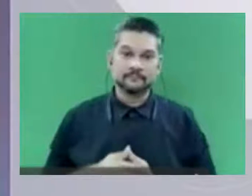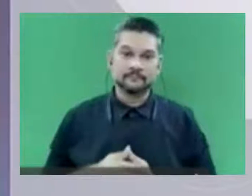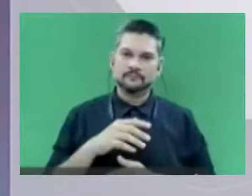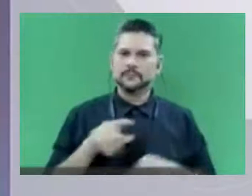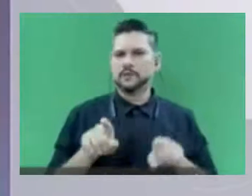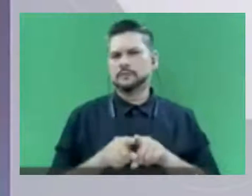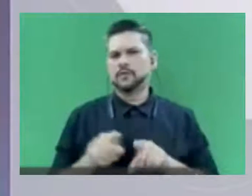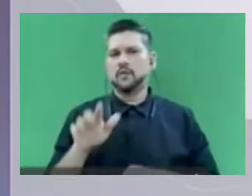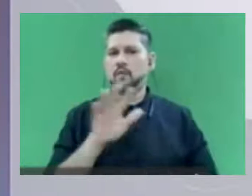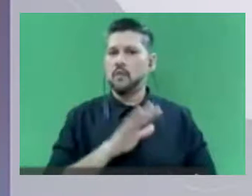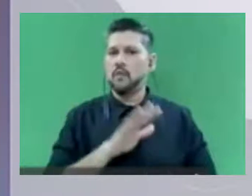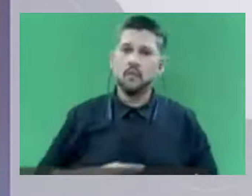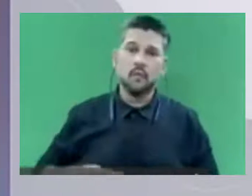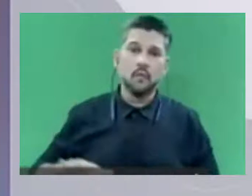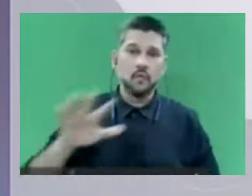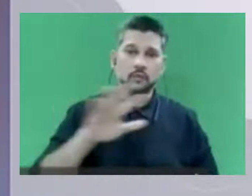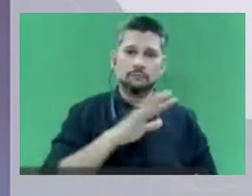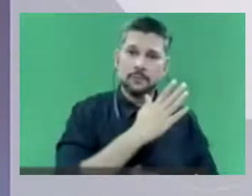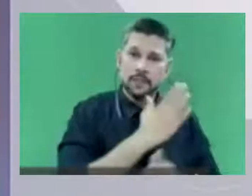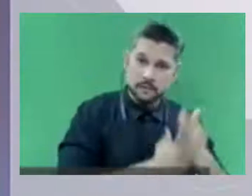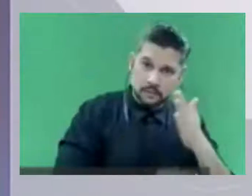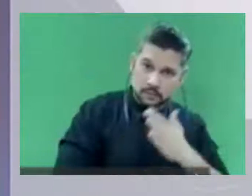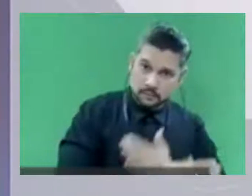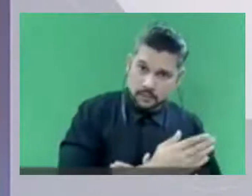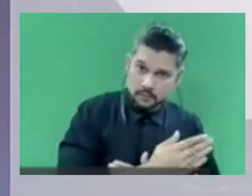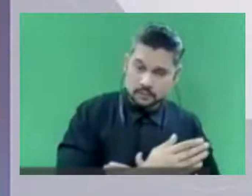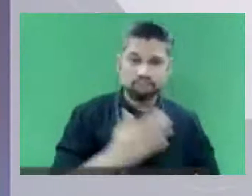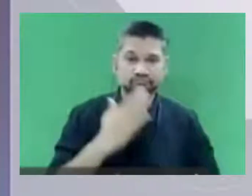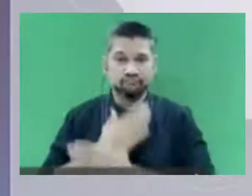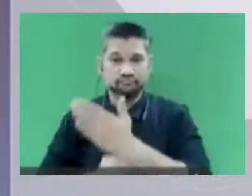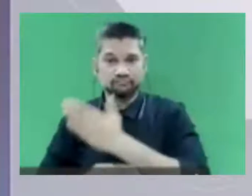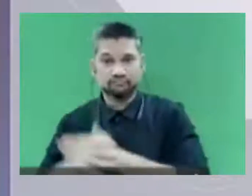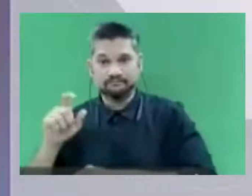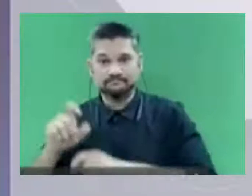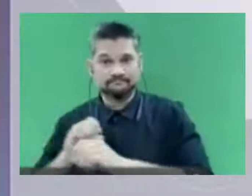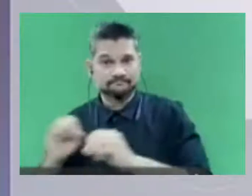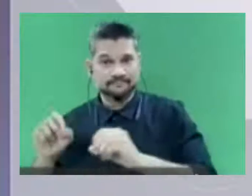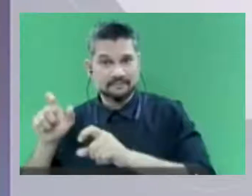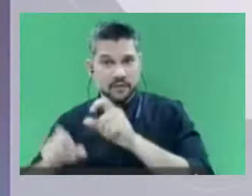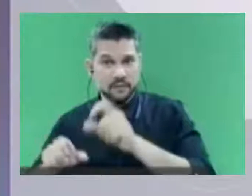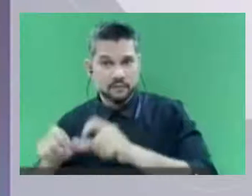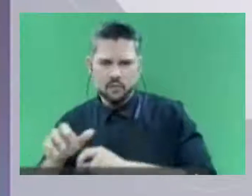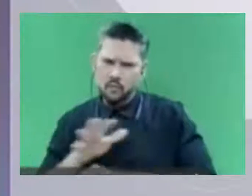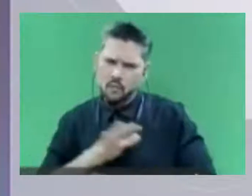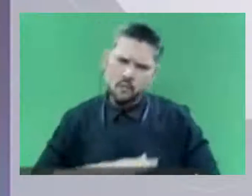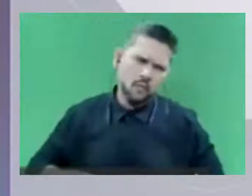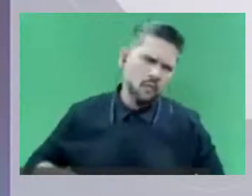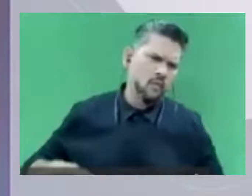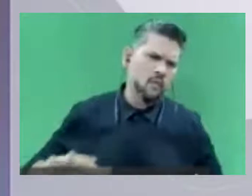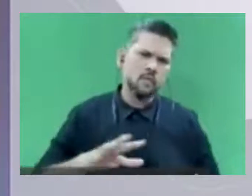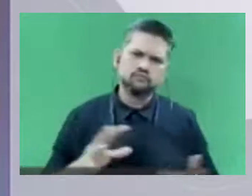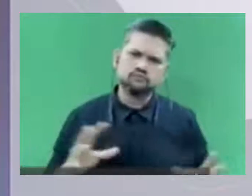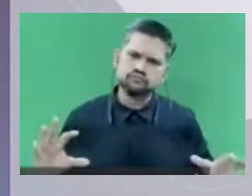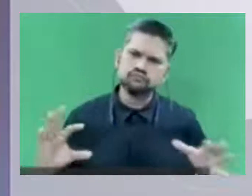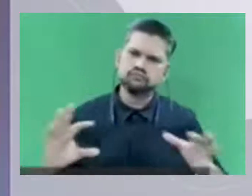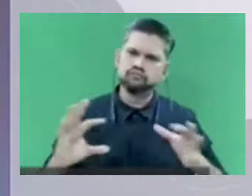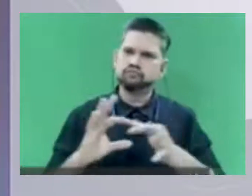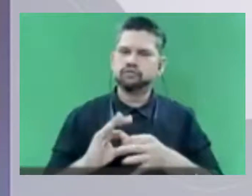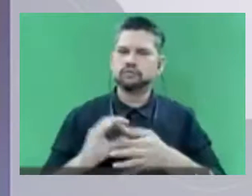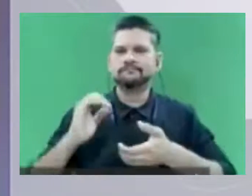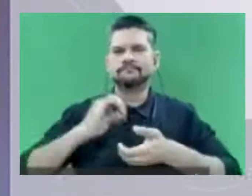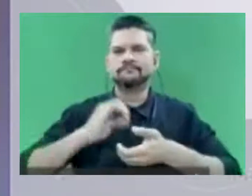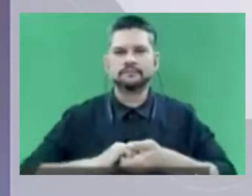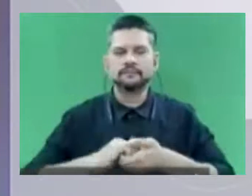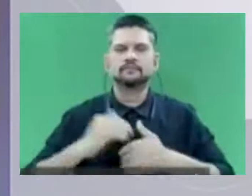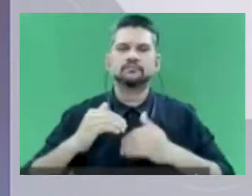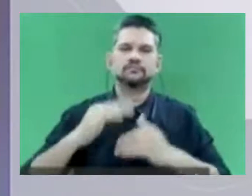people with disabilities and non-disabilities, should get together to make this accessibility and digital inclusion for internet governance. That's